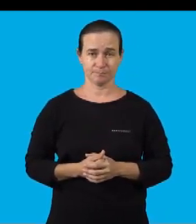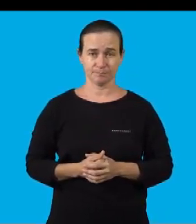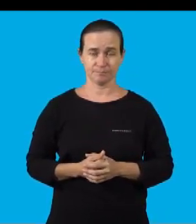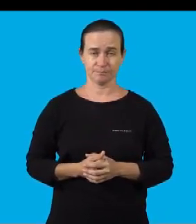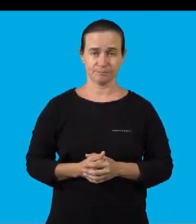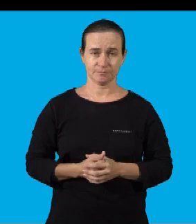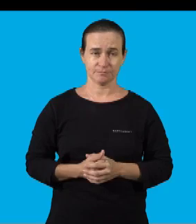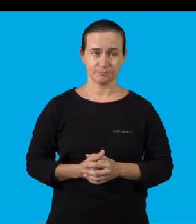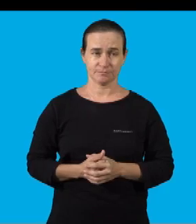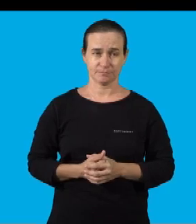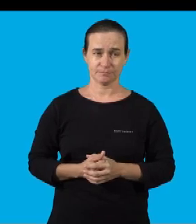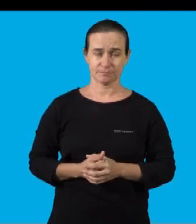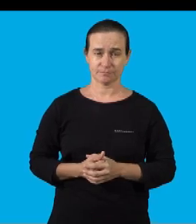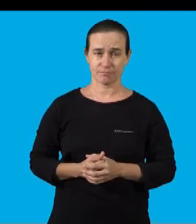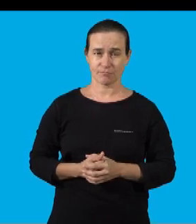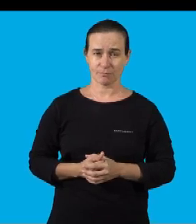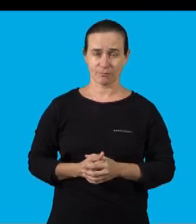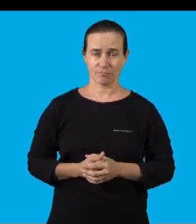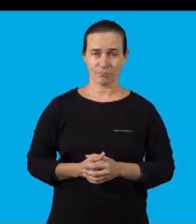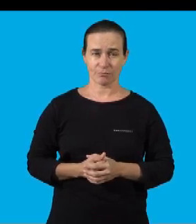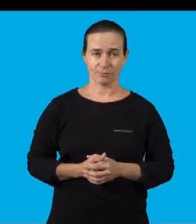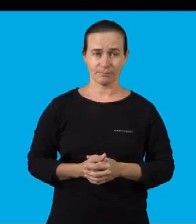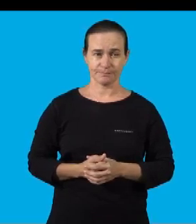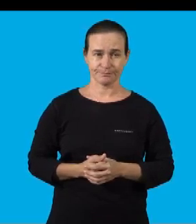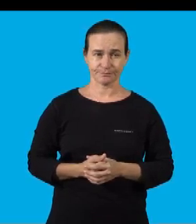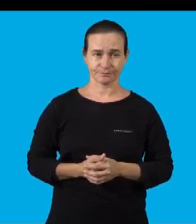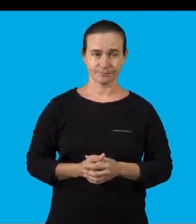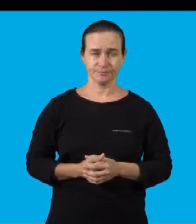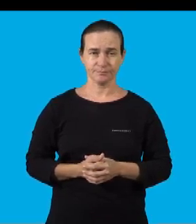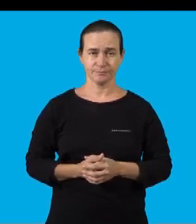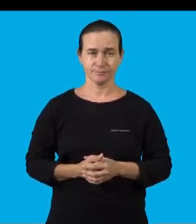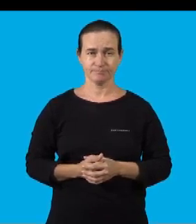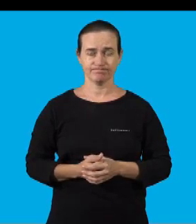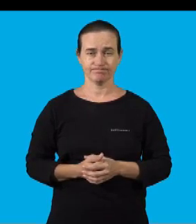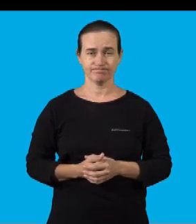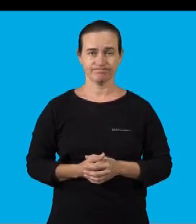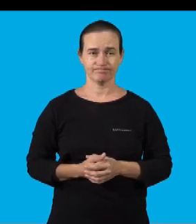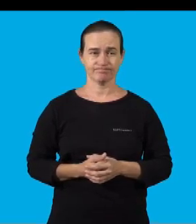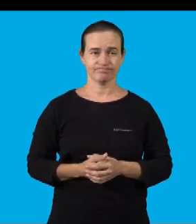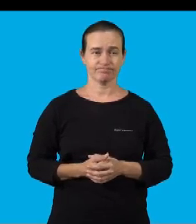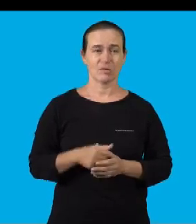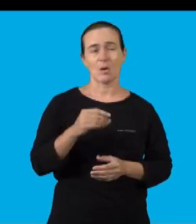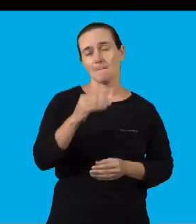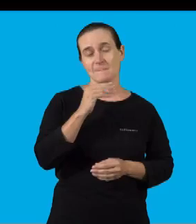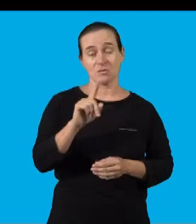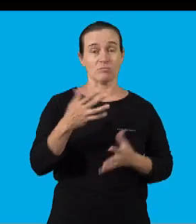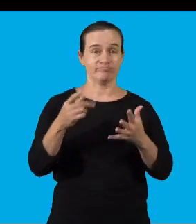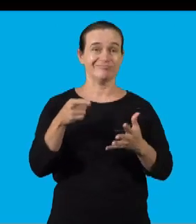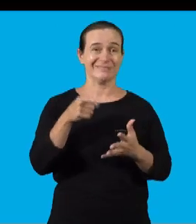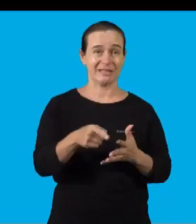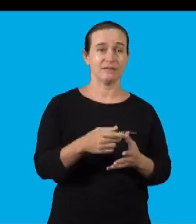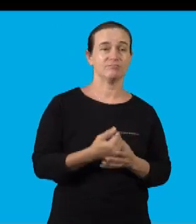the third term there is a p plus 5. That of course is going to be